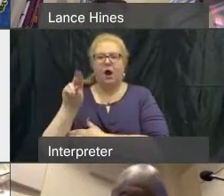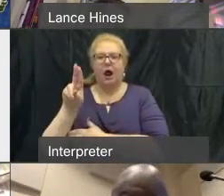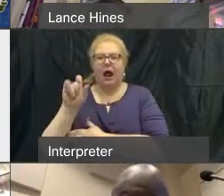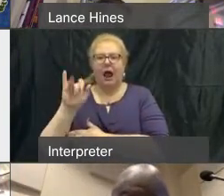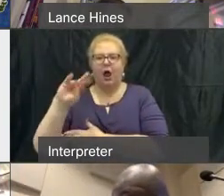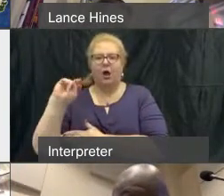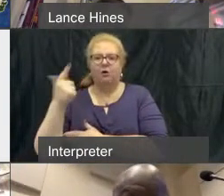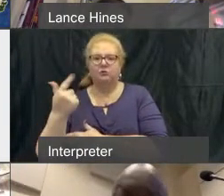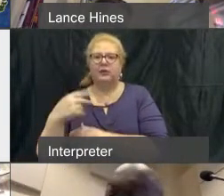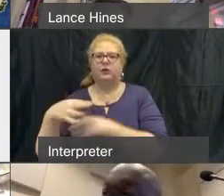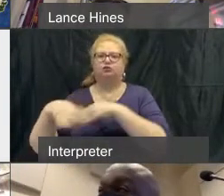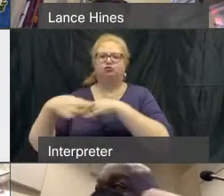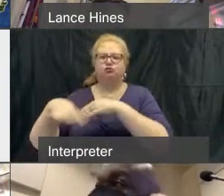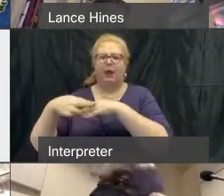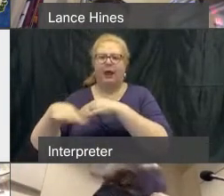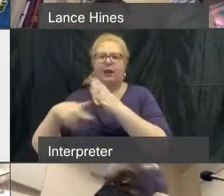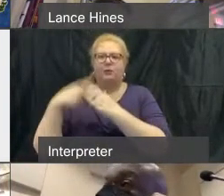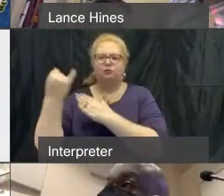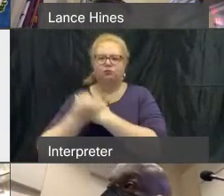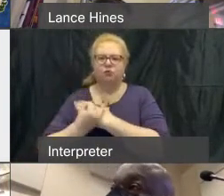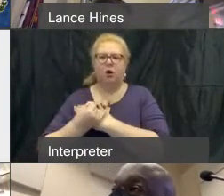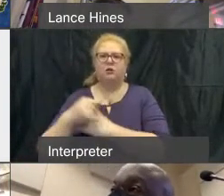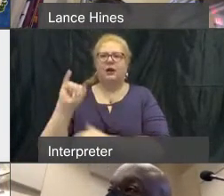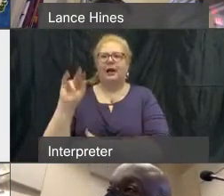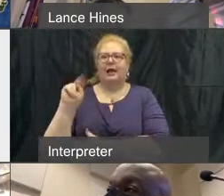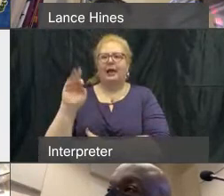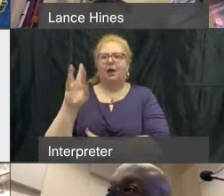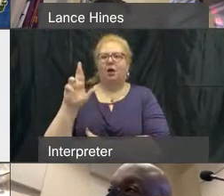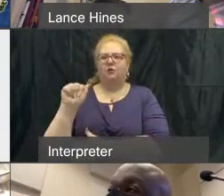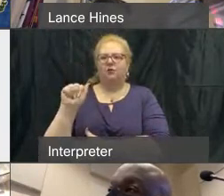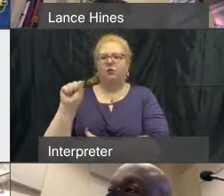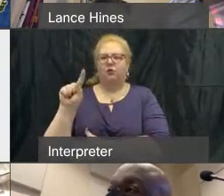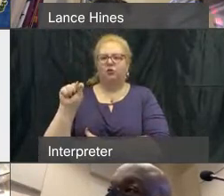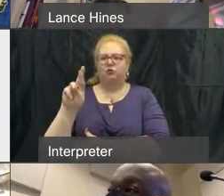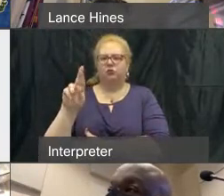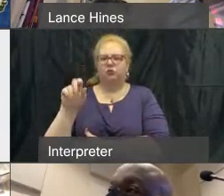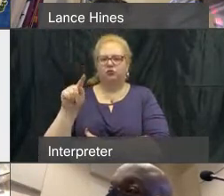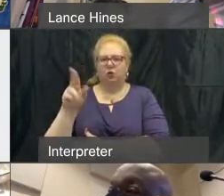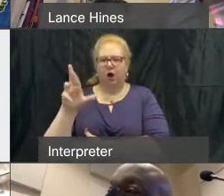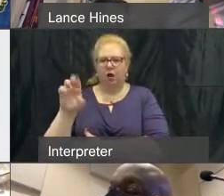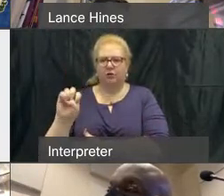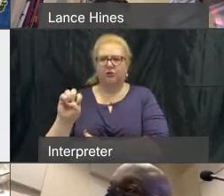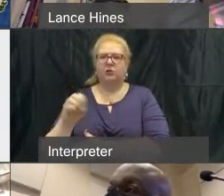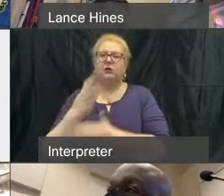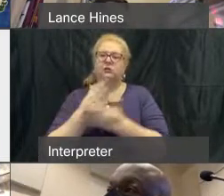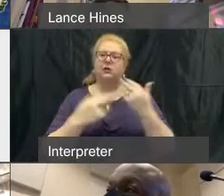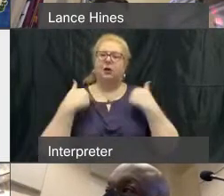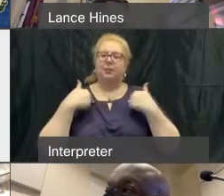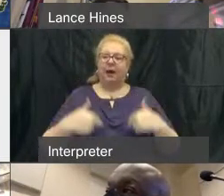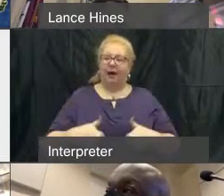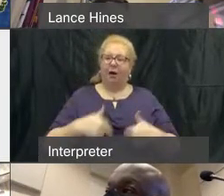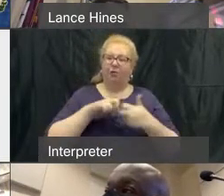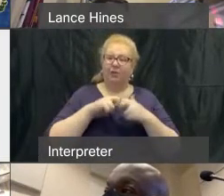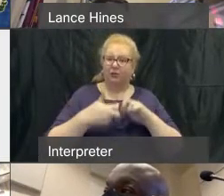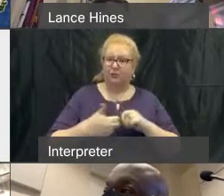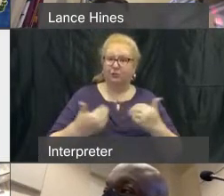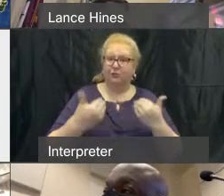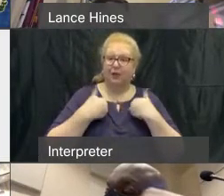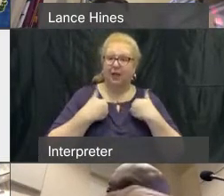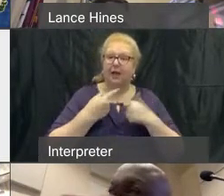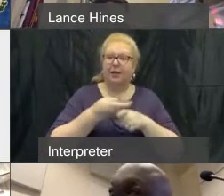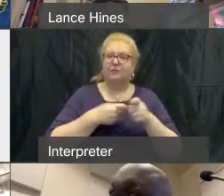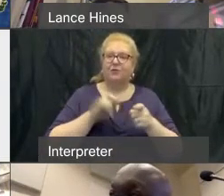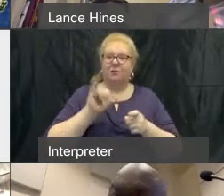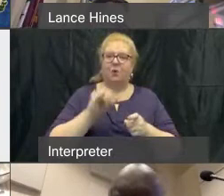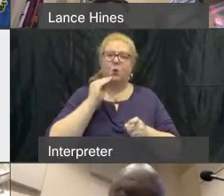drainage projects, infrastructure. They have some health issues from the